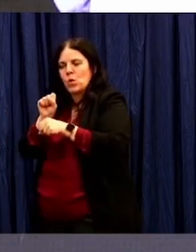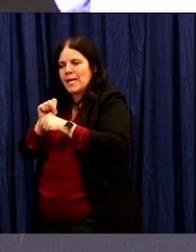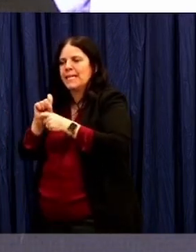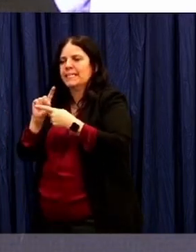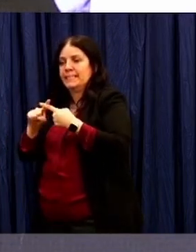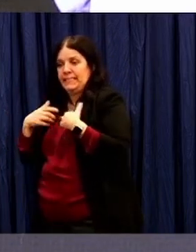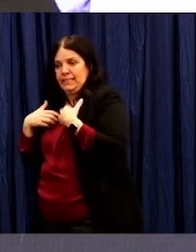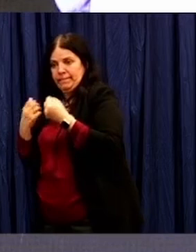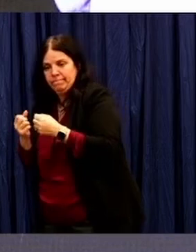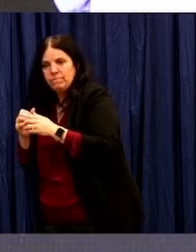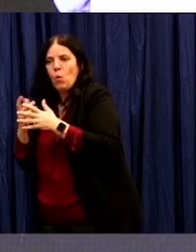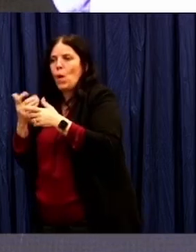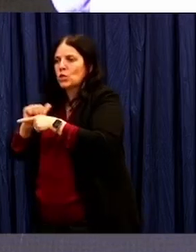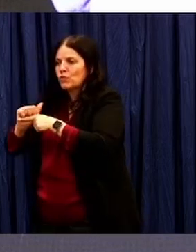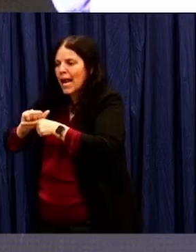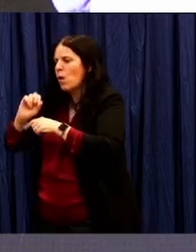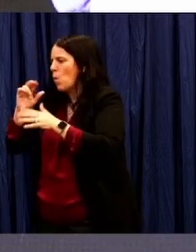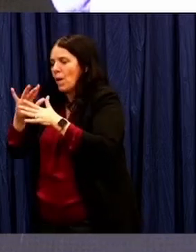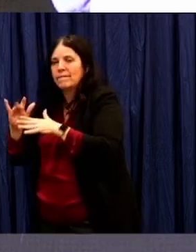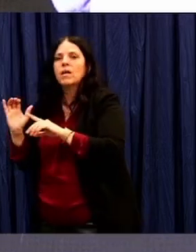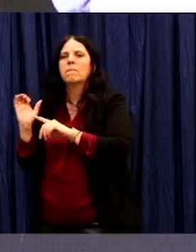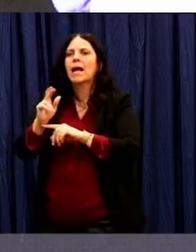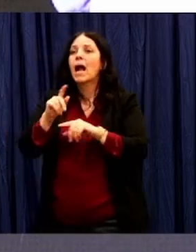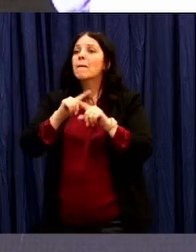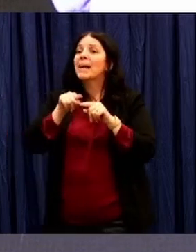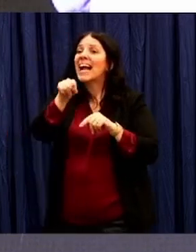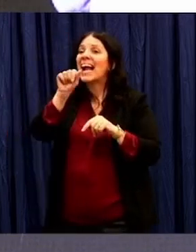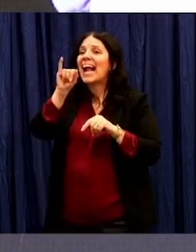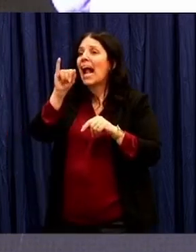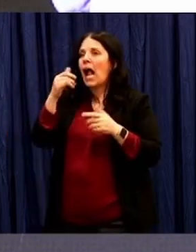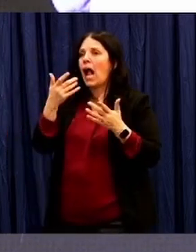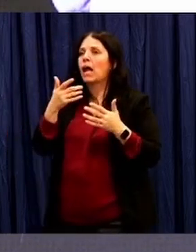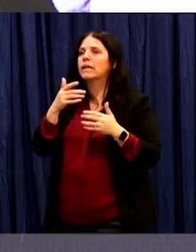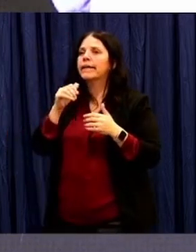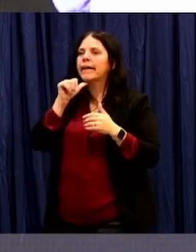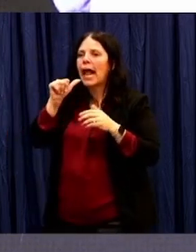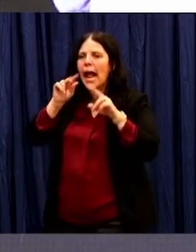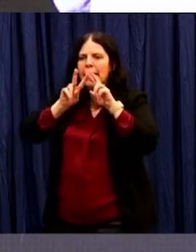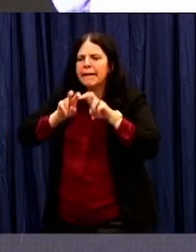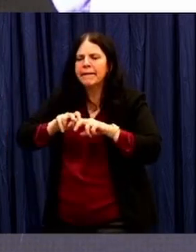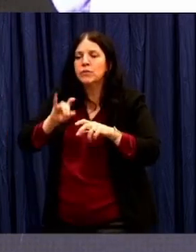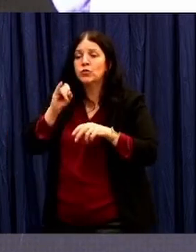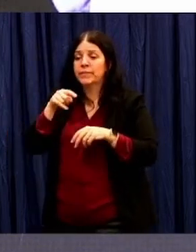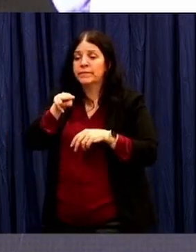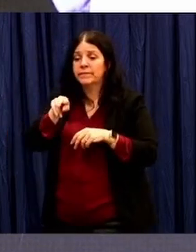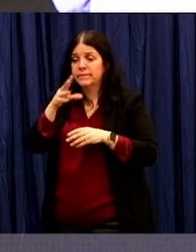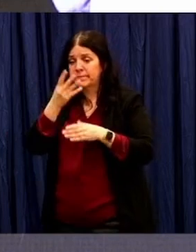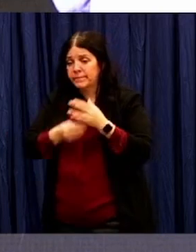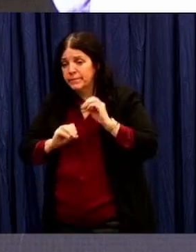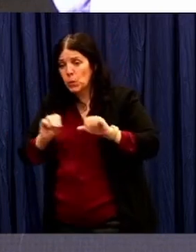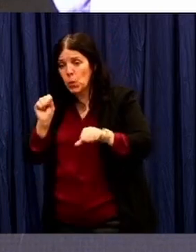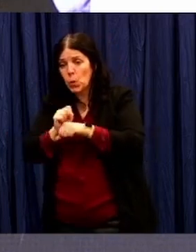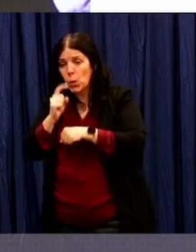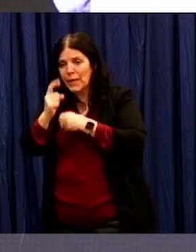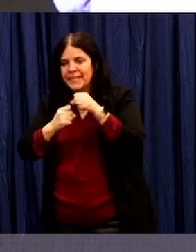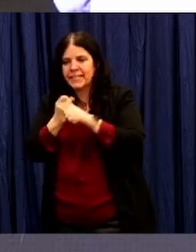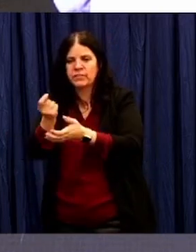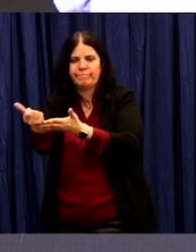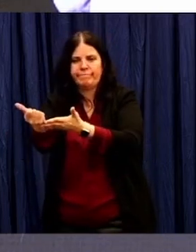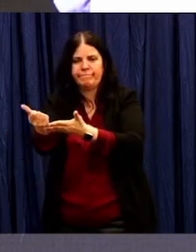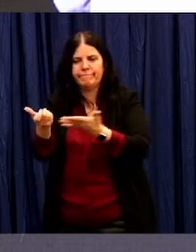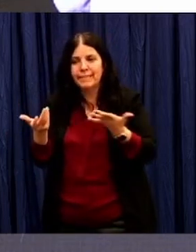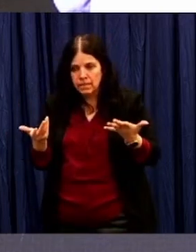that interfered. And that's a common flag. The other kind of parity with resume